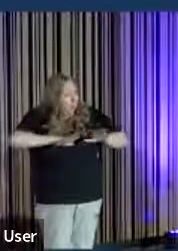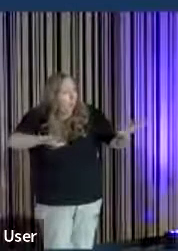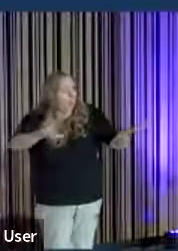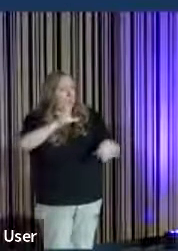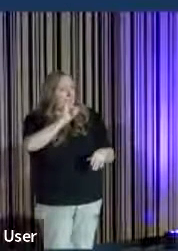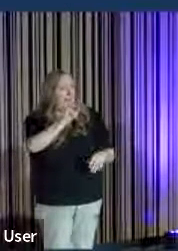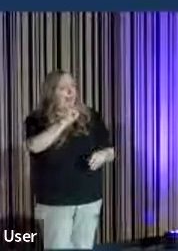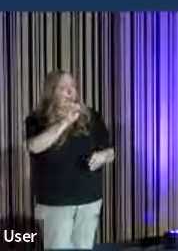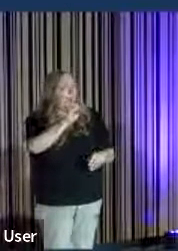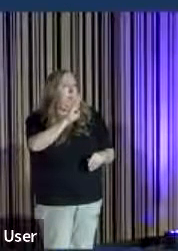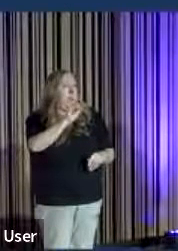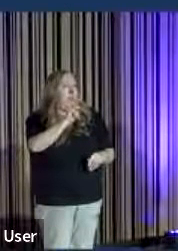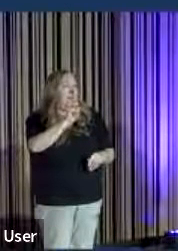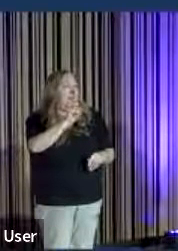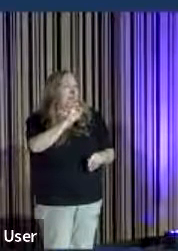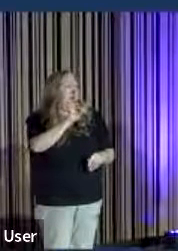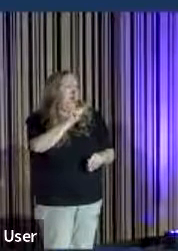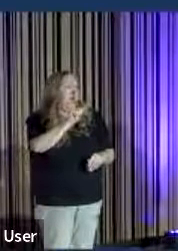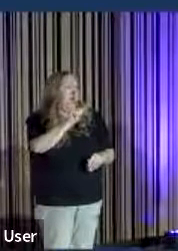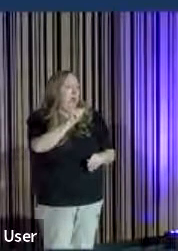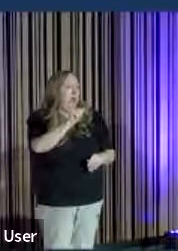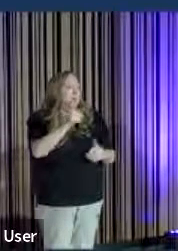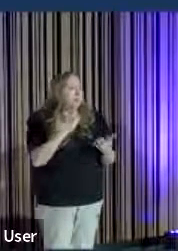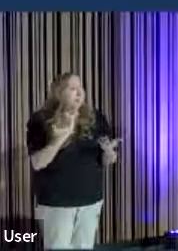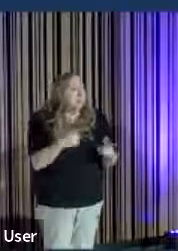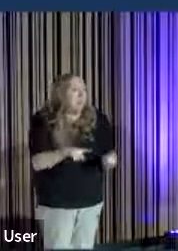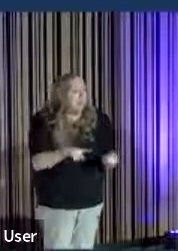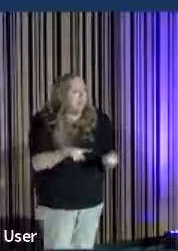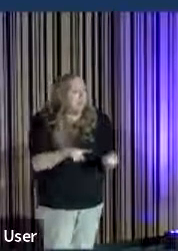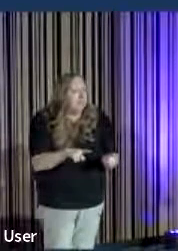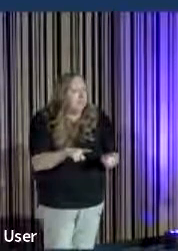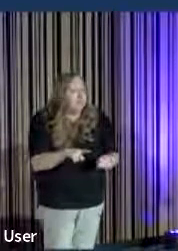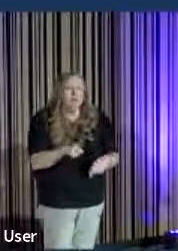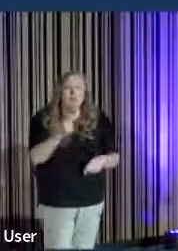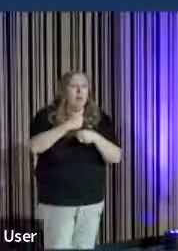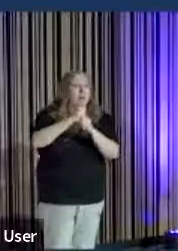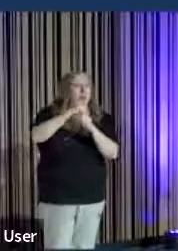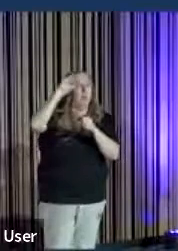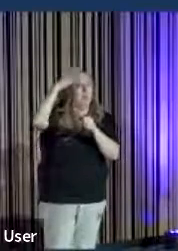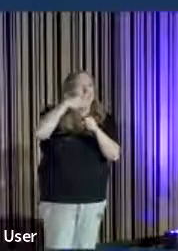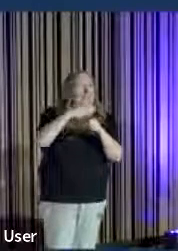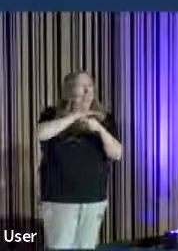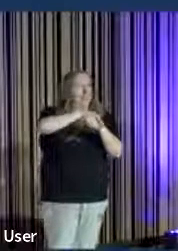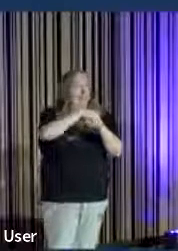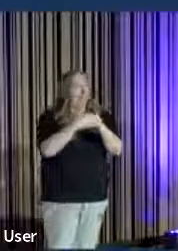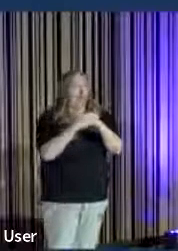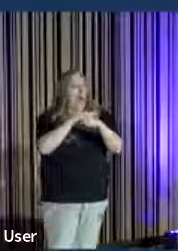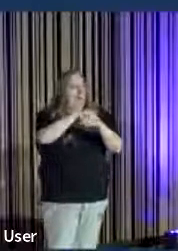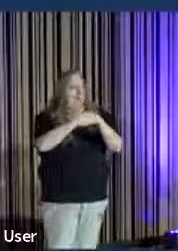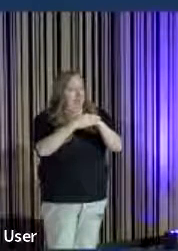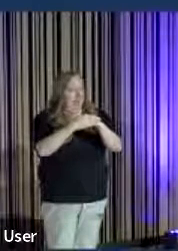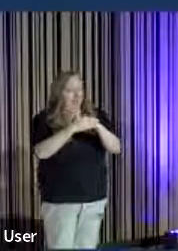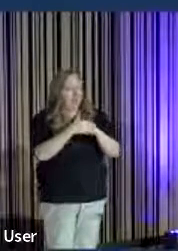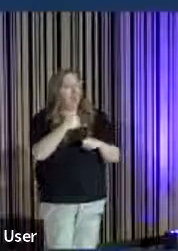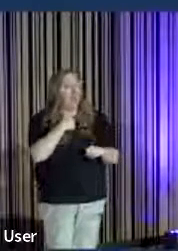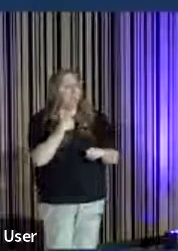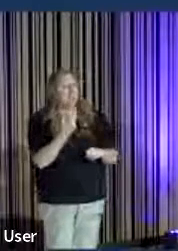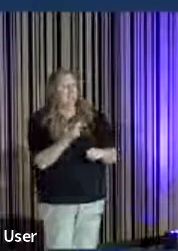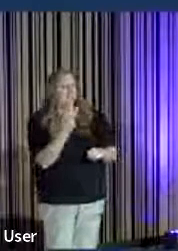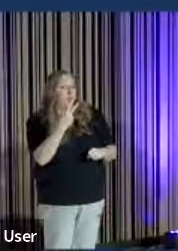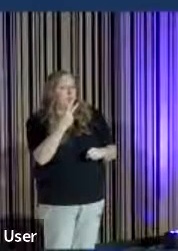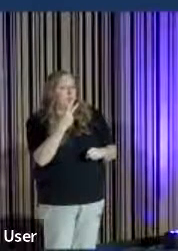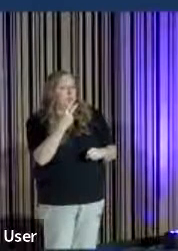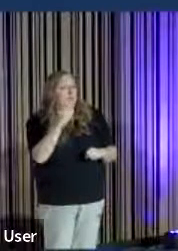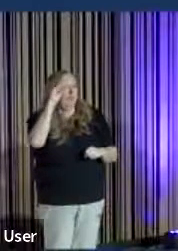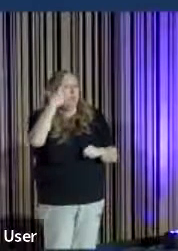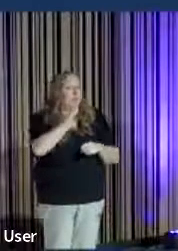what is happening here? This is the photosynthetic membrane where you have two photosystem reaction